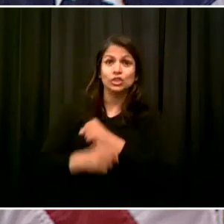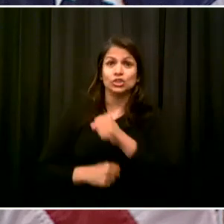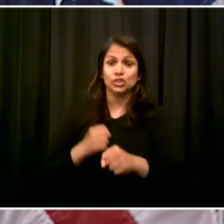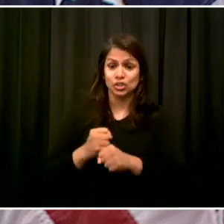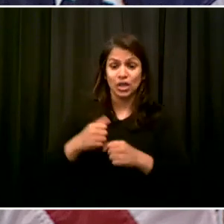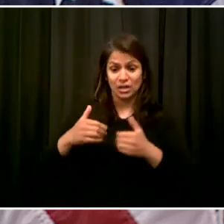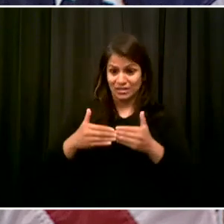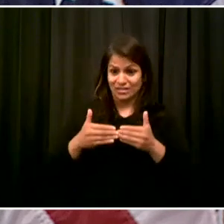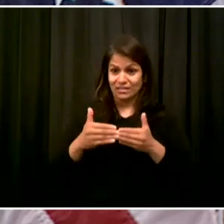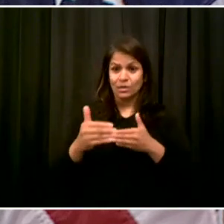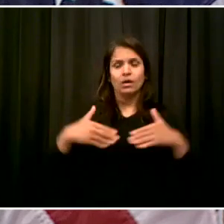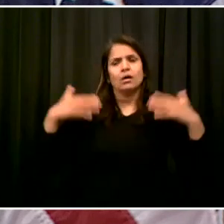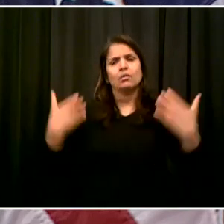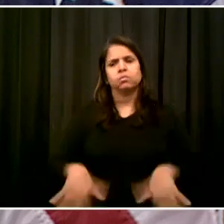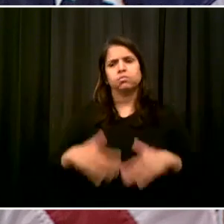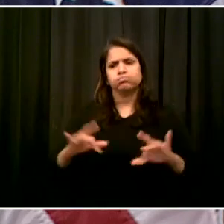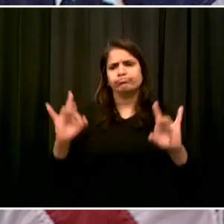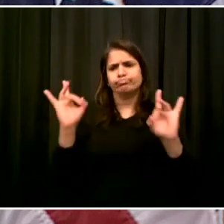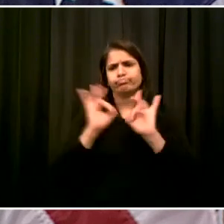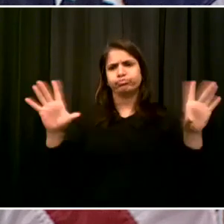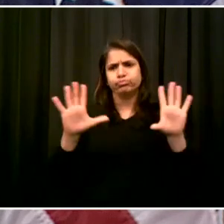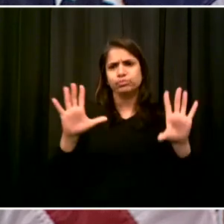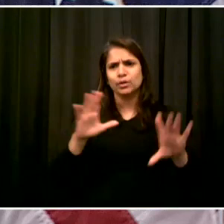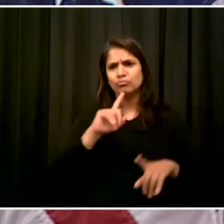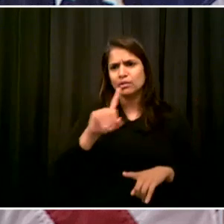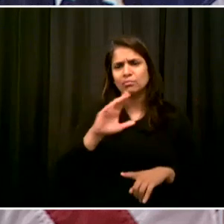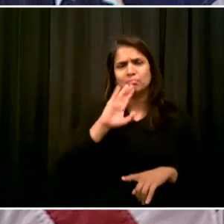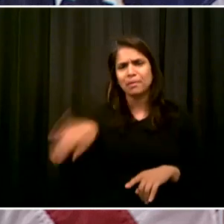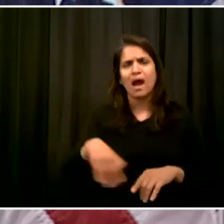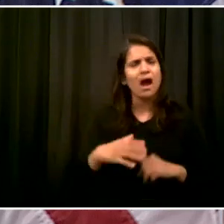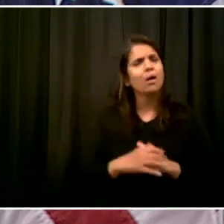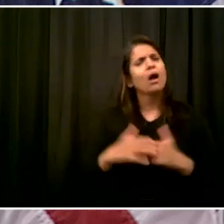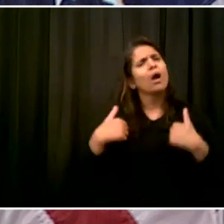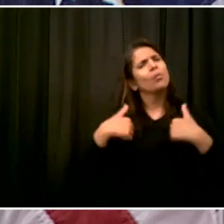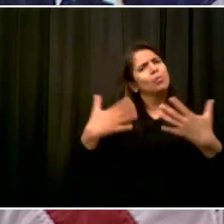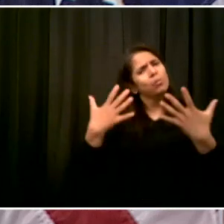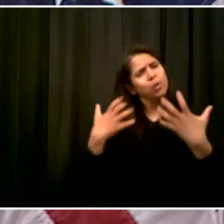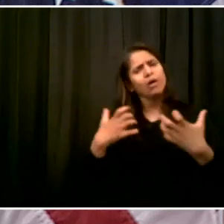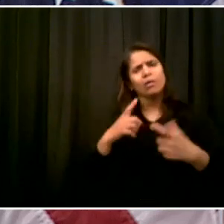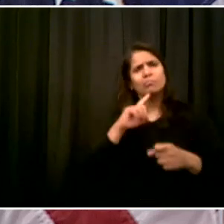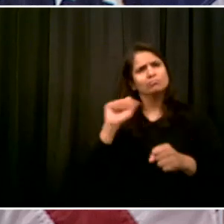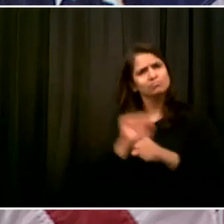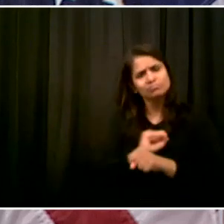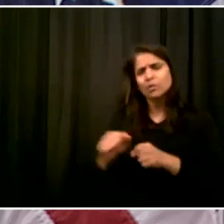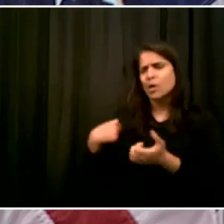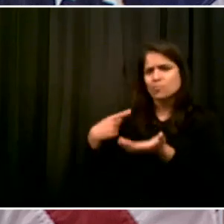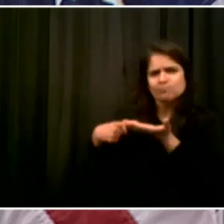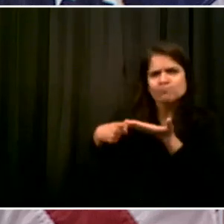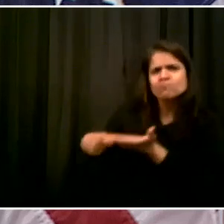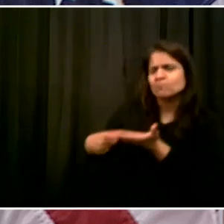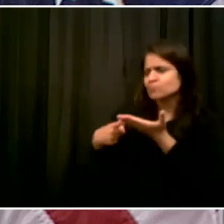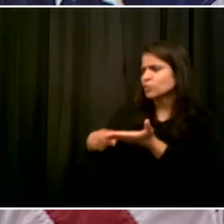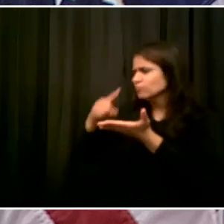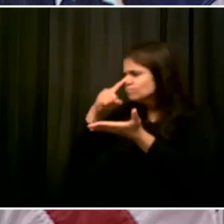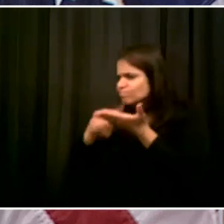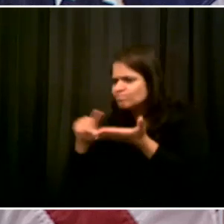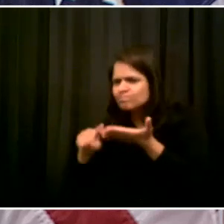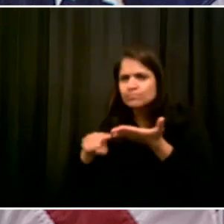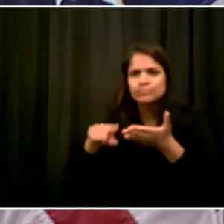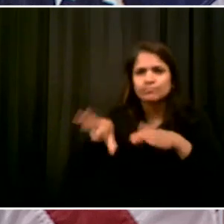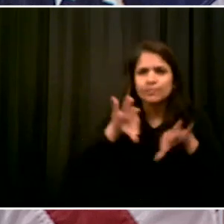to be clear. The bigger problem, Henry, is we may not have a choice. We may be defunding all city